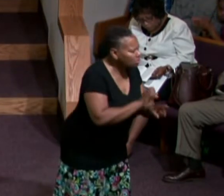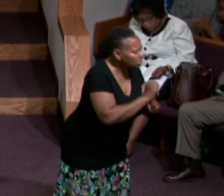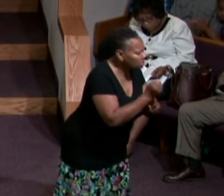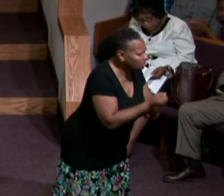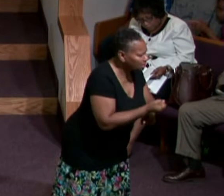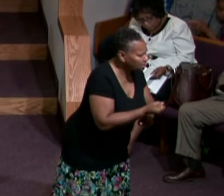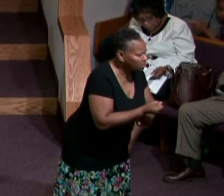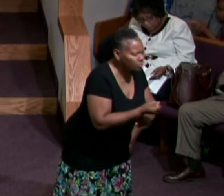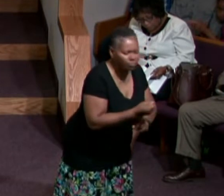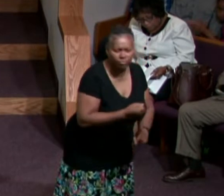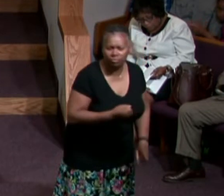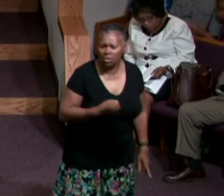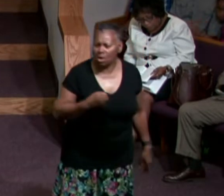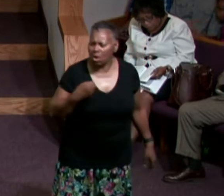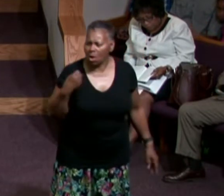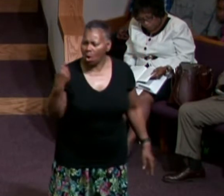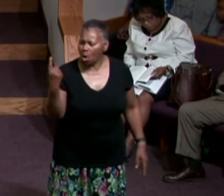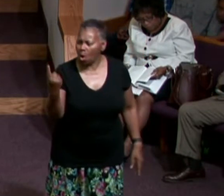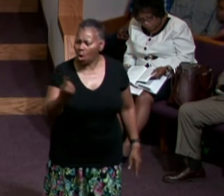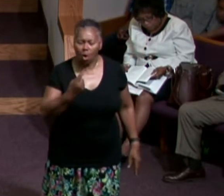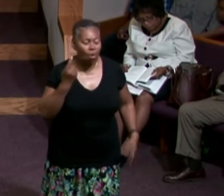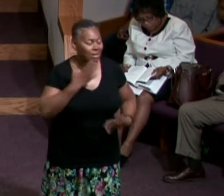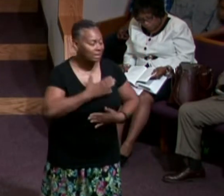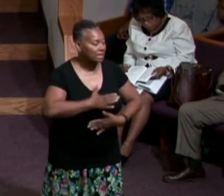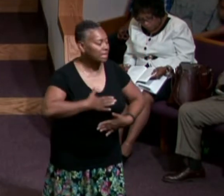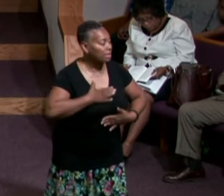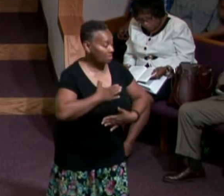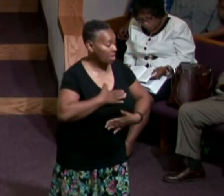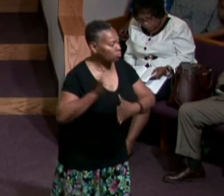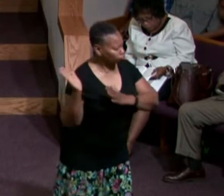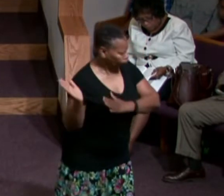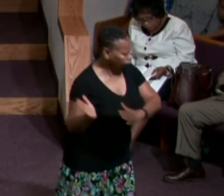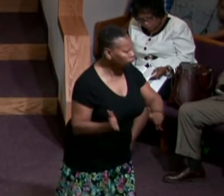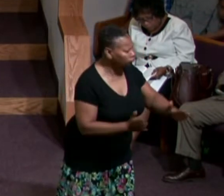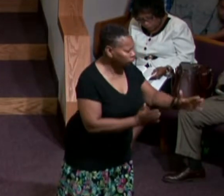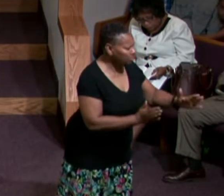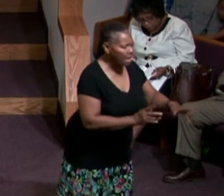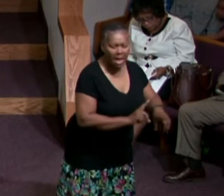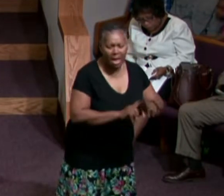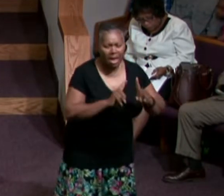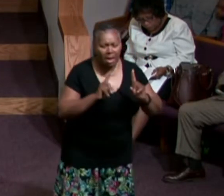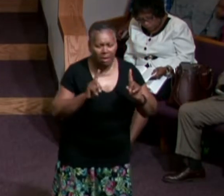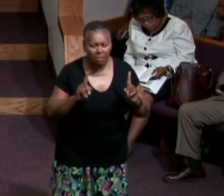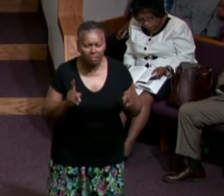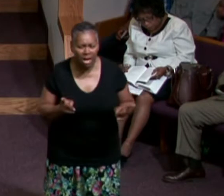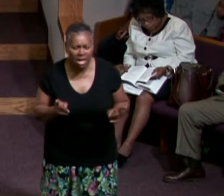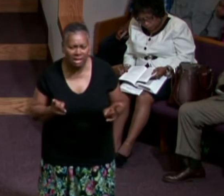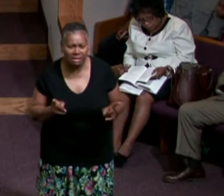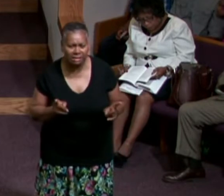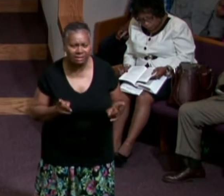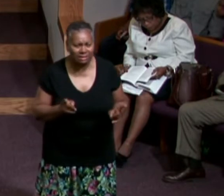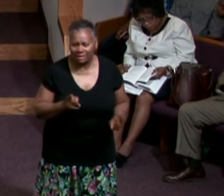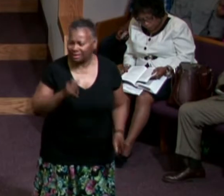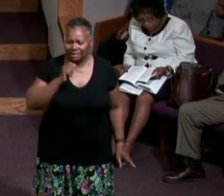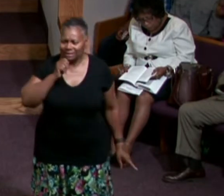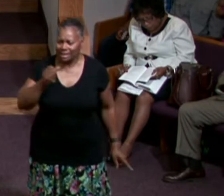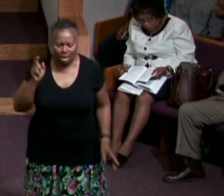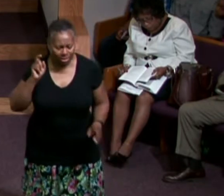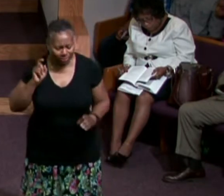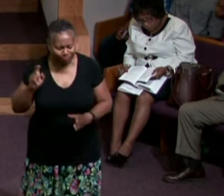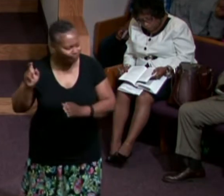where only pleasure was on the menu. But because of a lack of thinking beforehand,